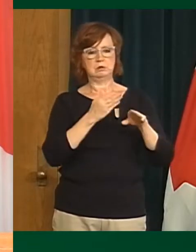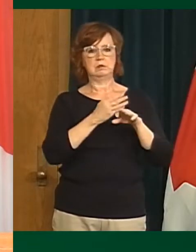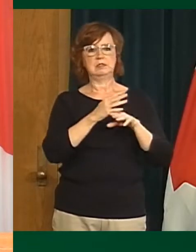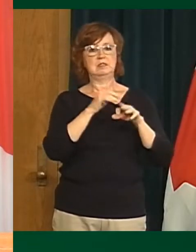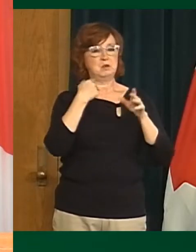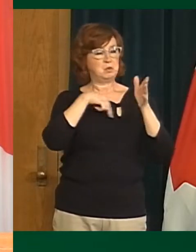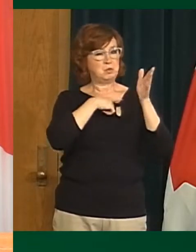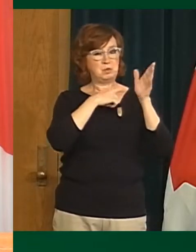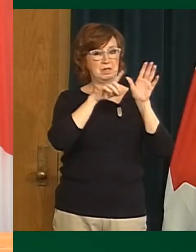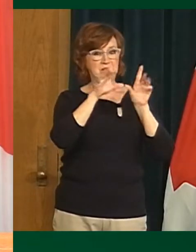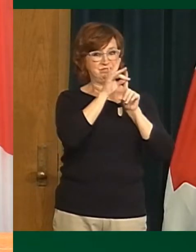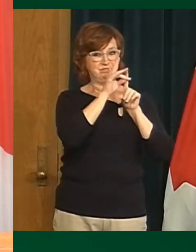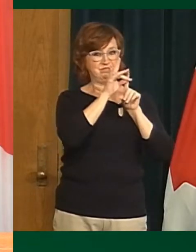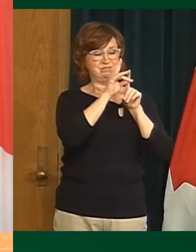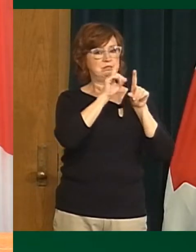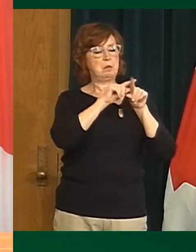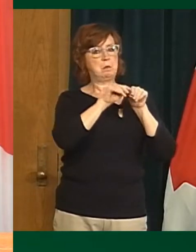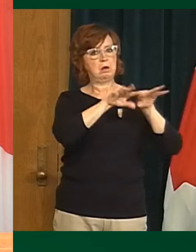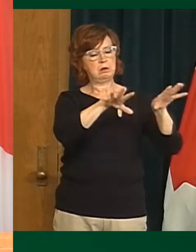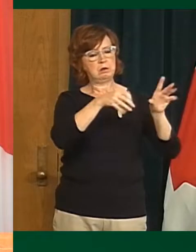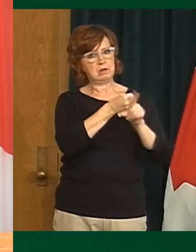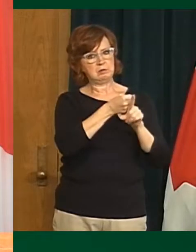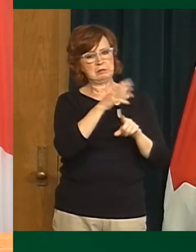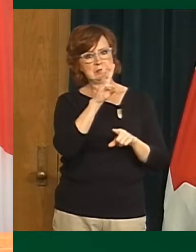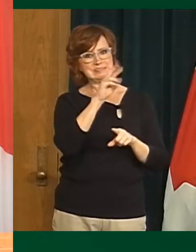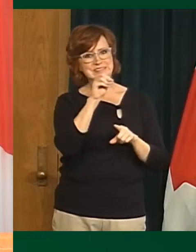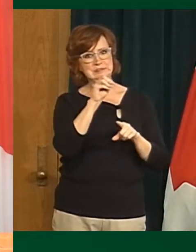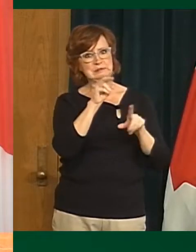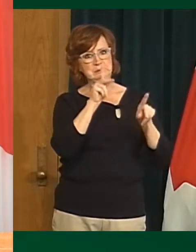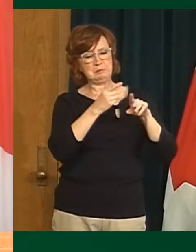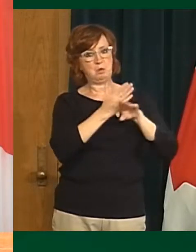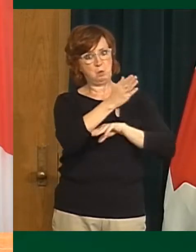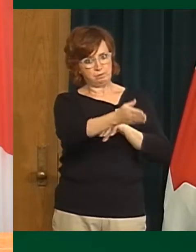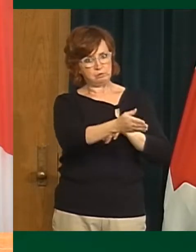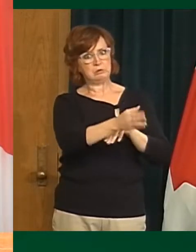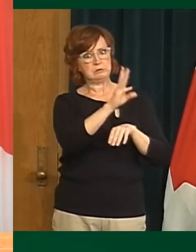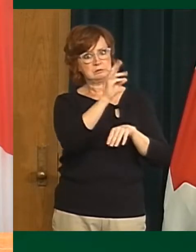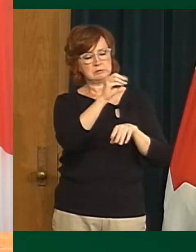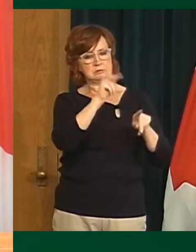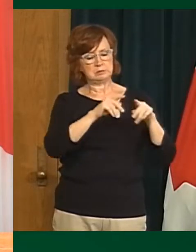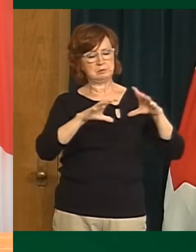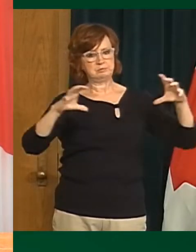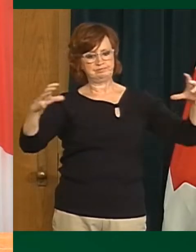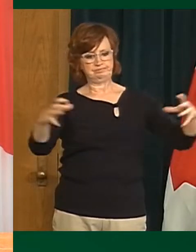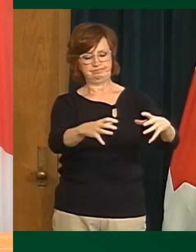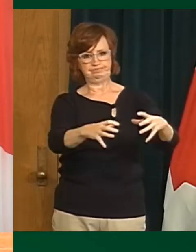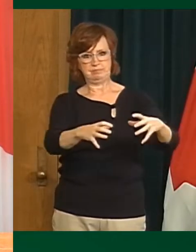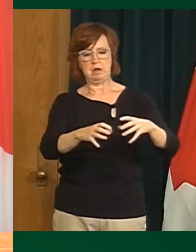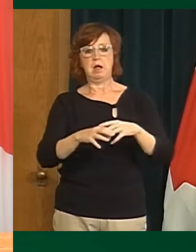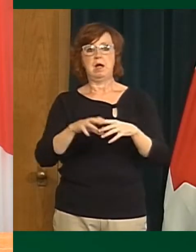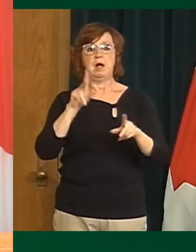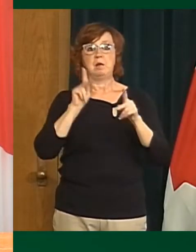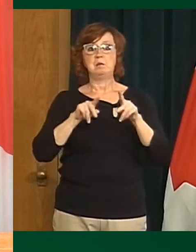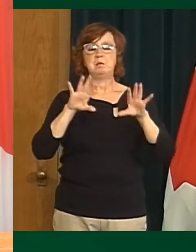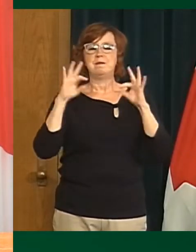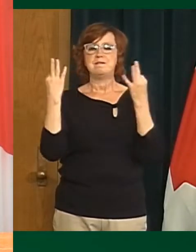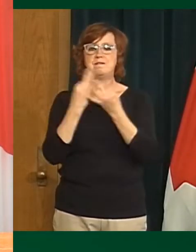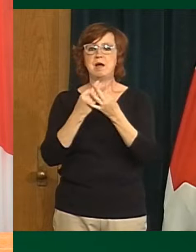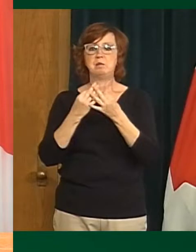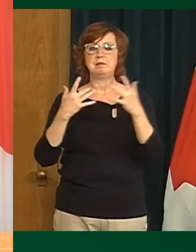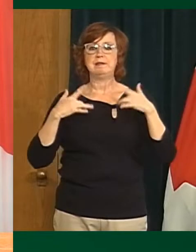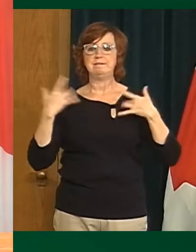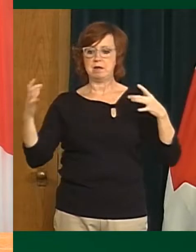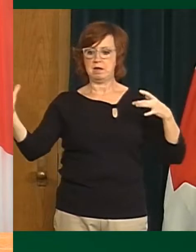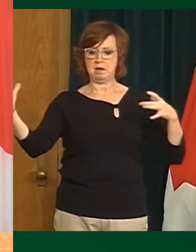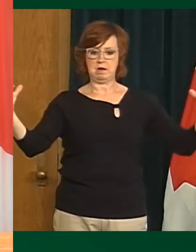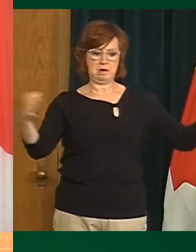people and involves cases linked to 1 or more gatherings that were family gatherings that